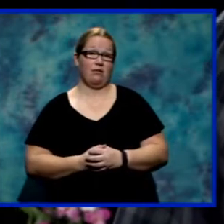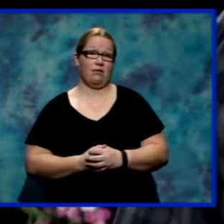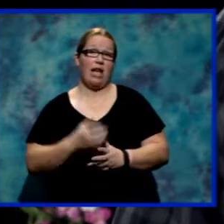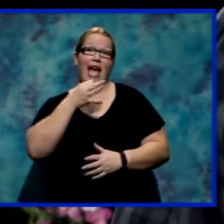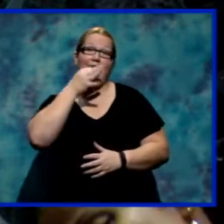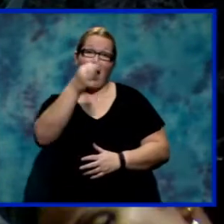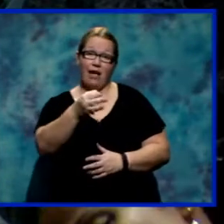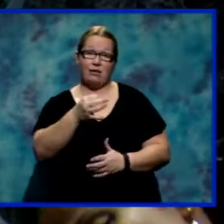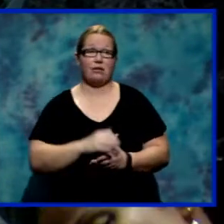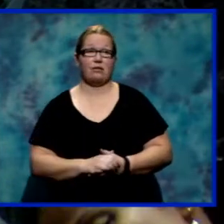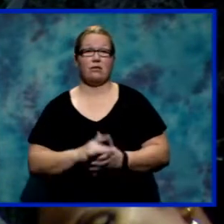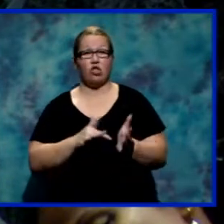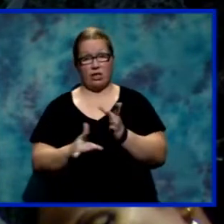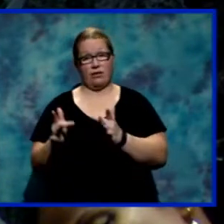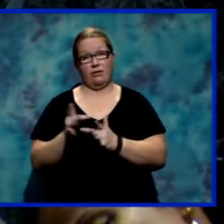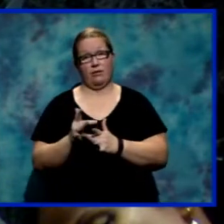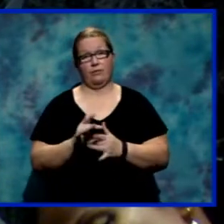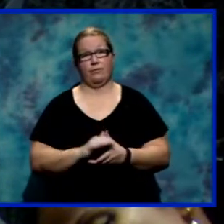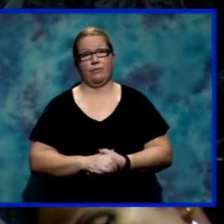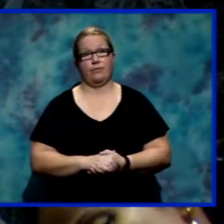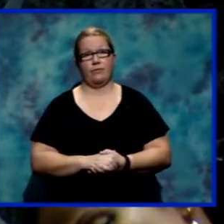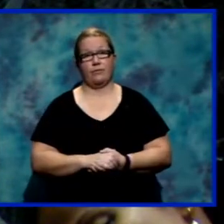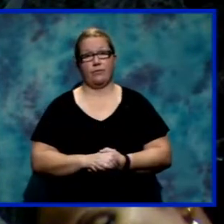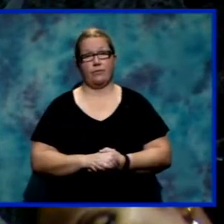ask Jesus.